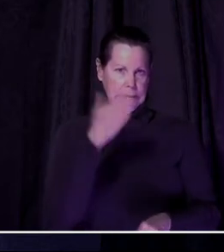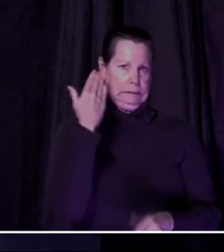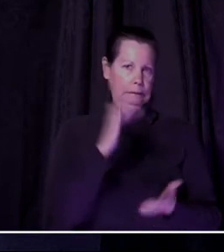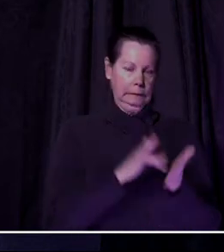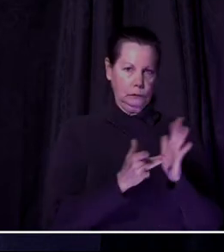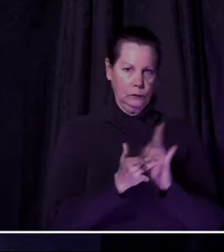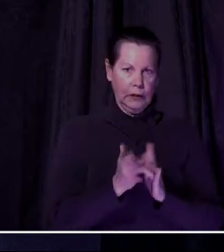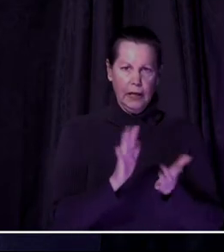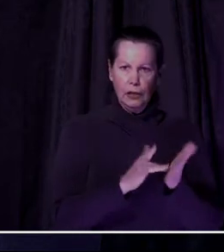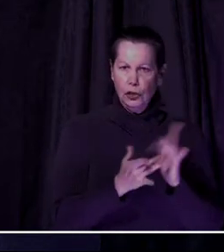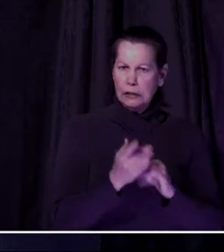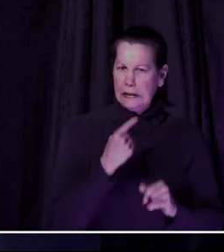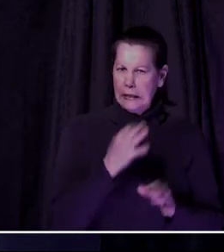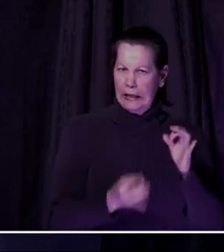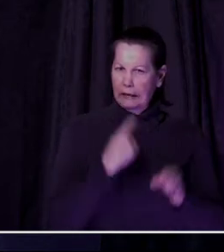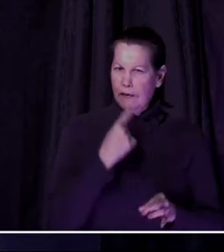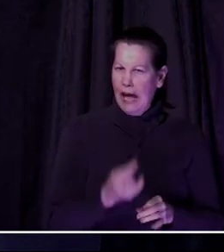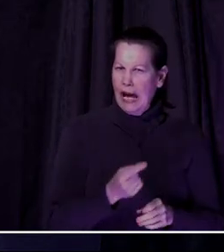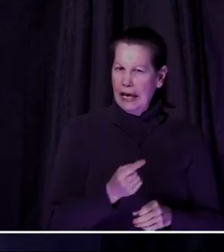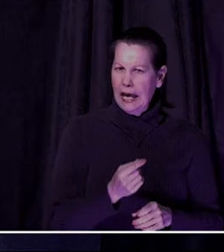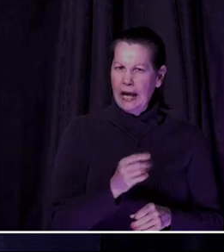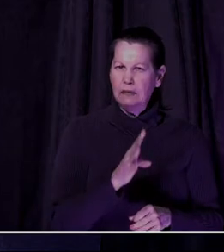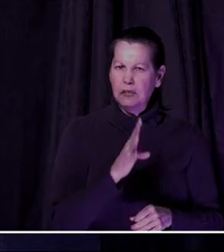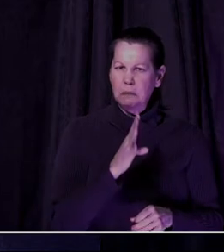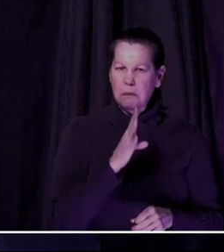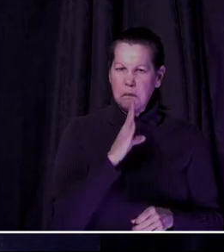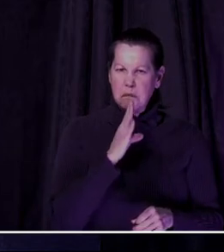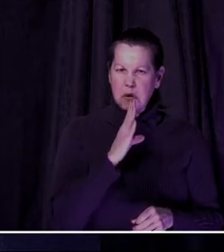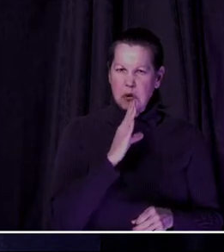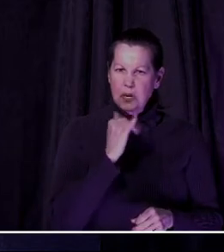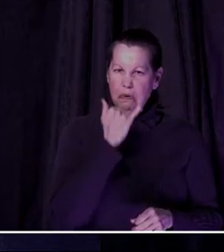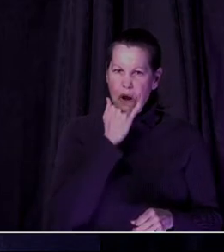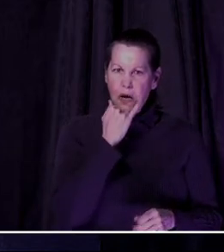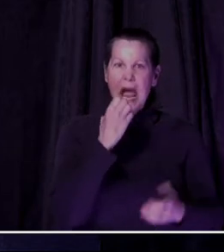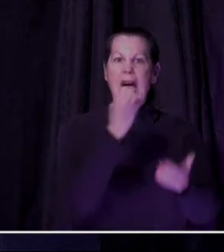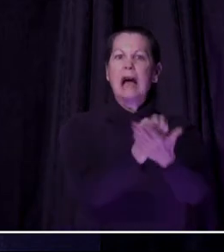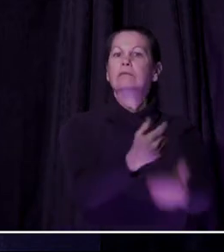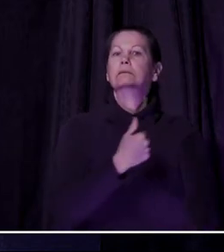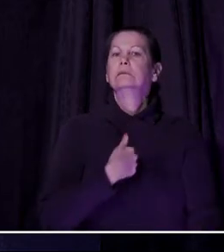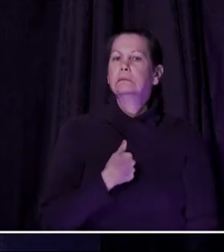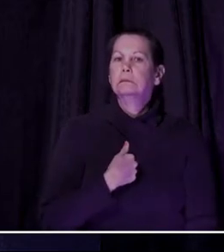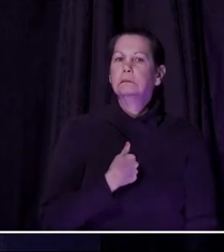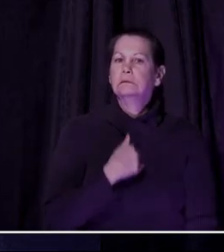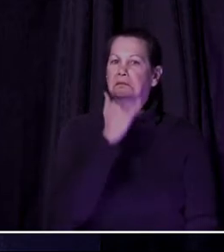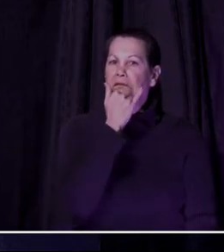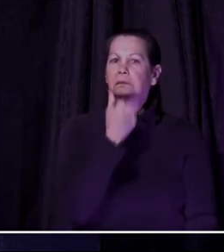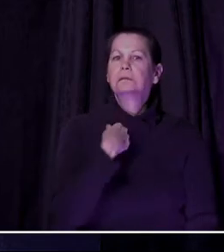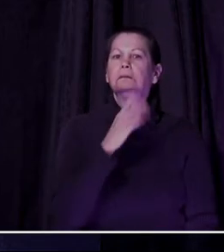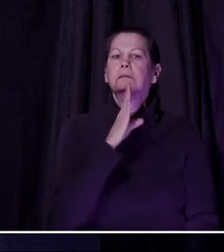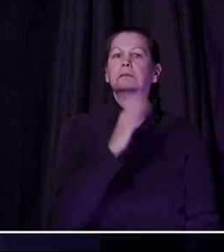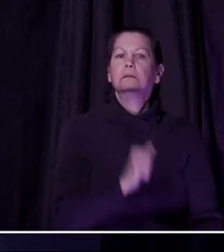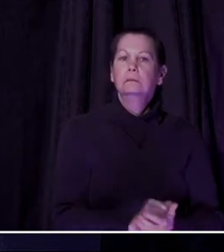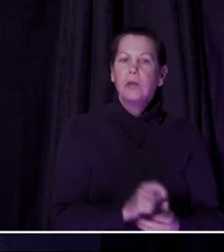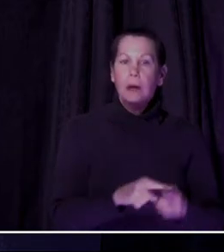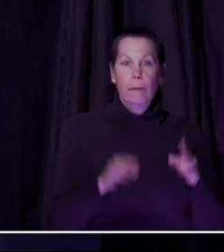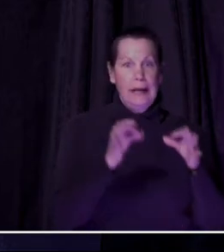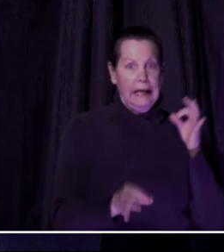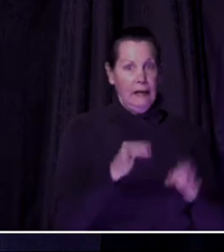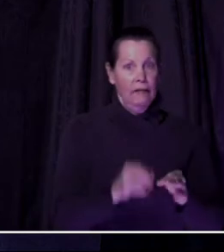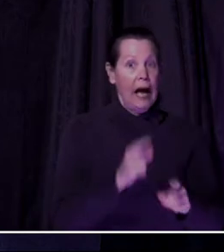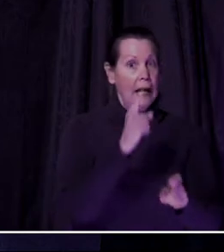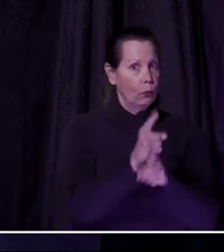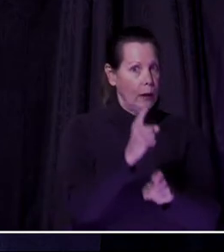said, if I have spoken wrongly, give evidence about the wrong. But if I